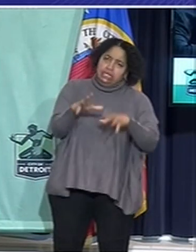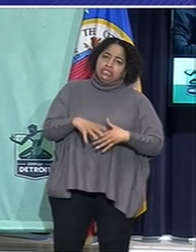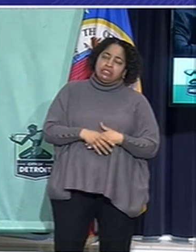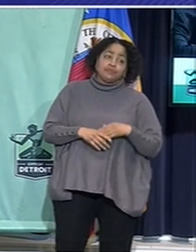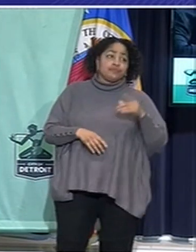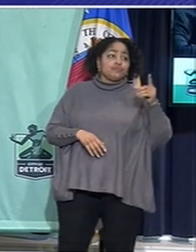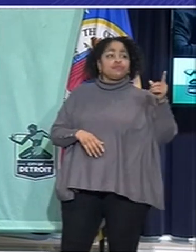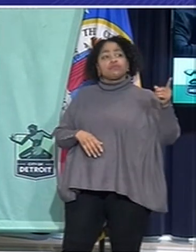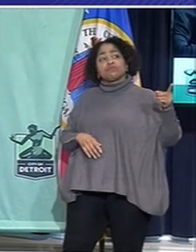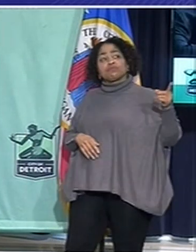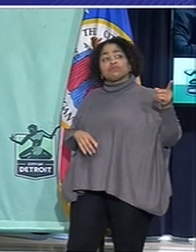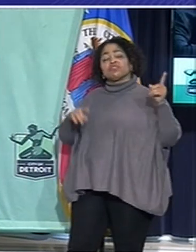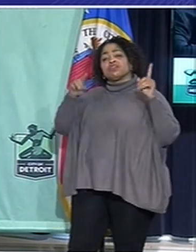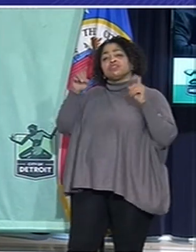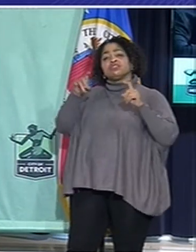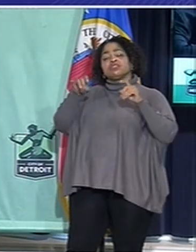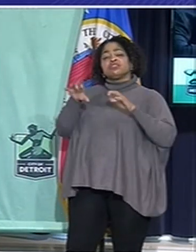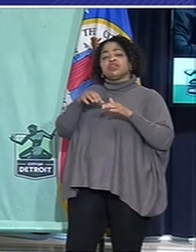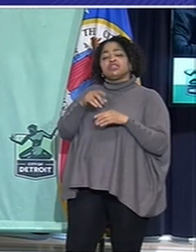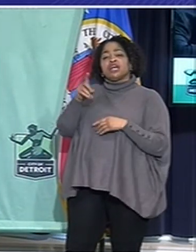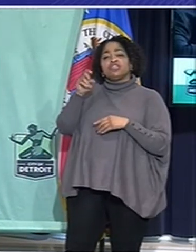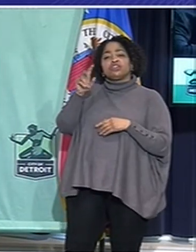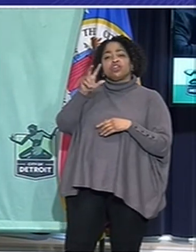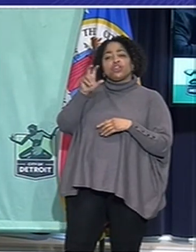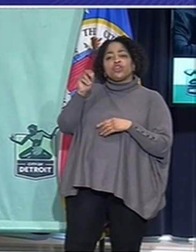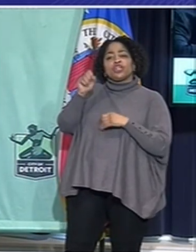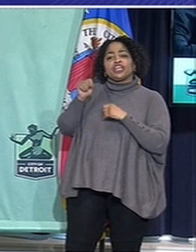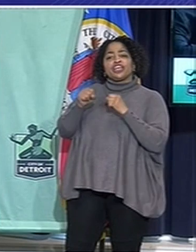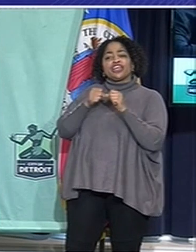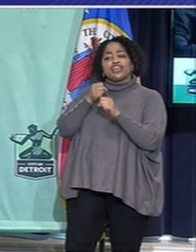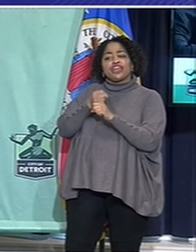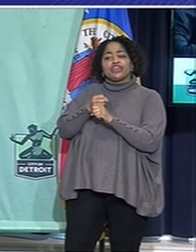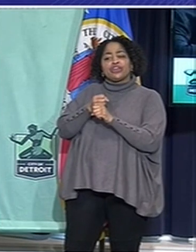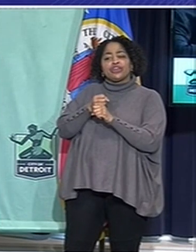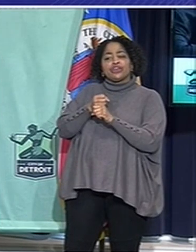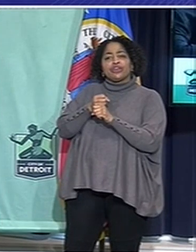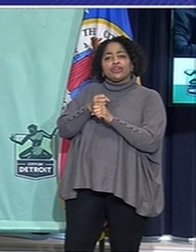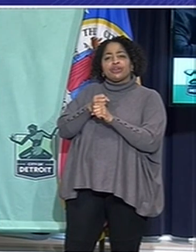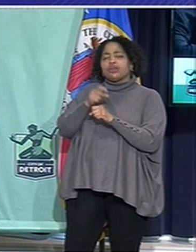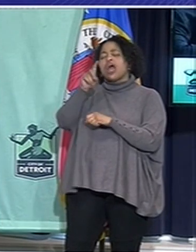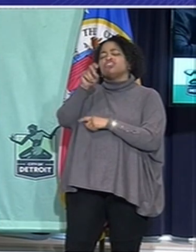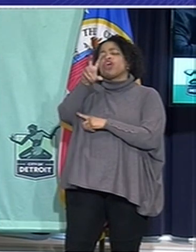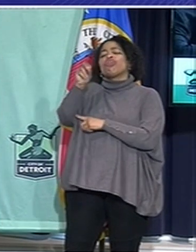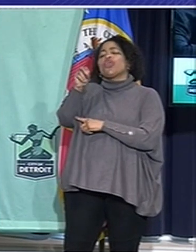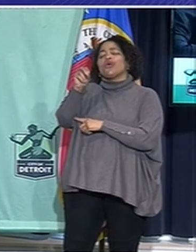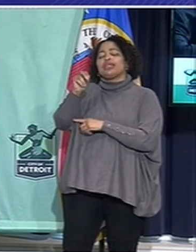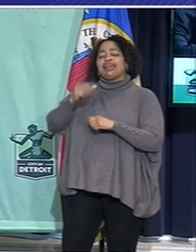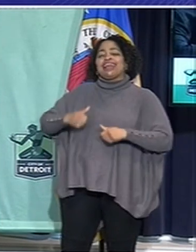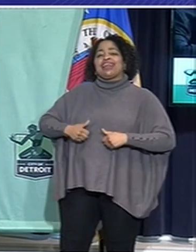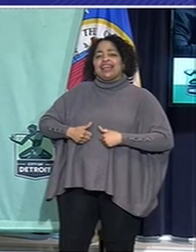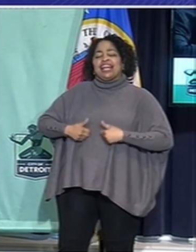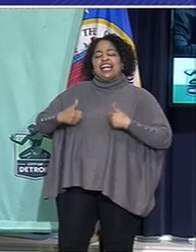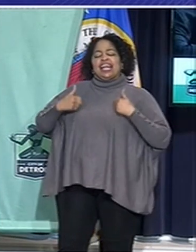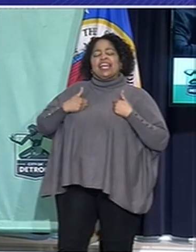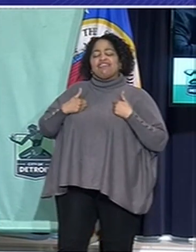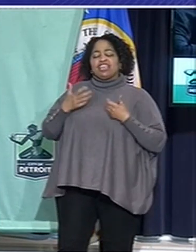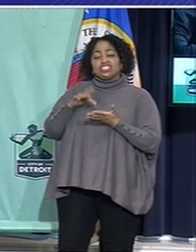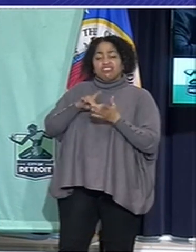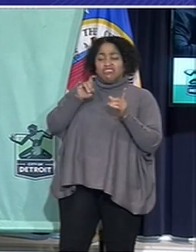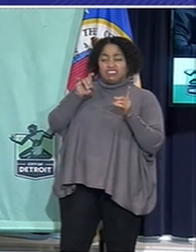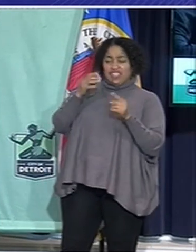Regarding the tests that are going to be done at the 130 or so assisted living facilities, are these the rapid tests,